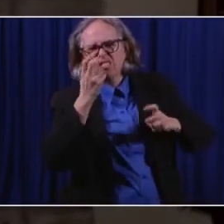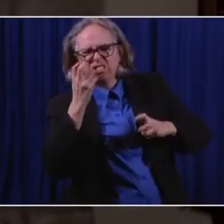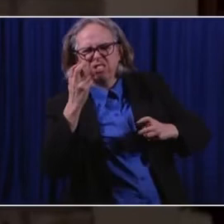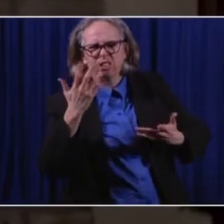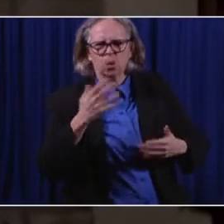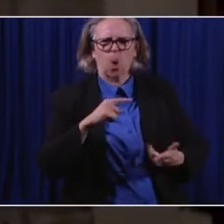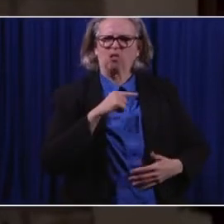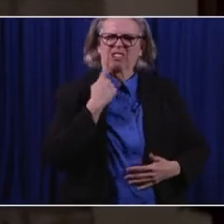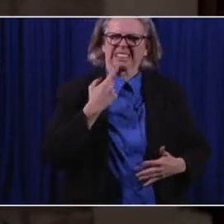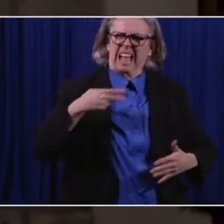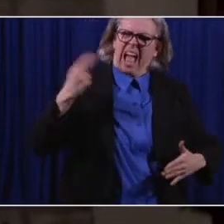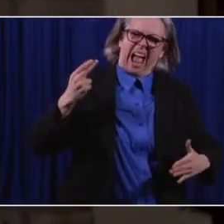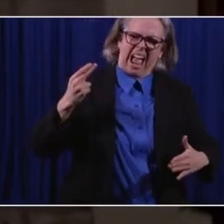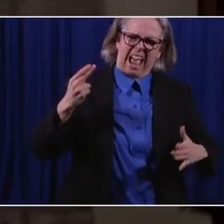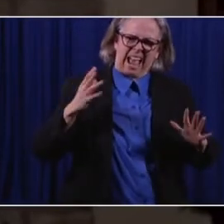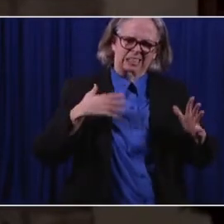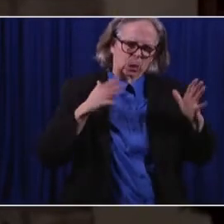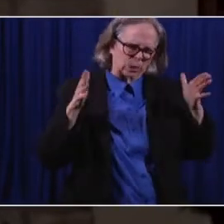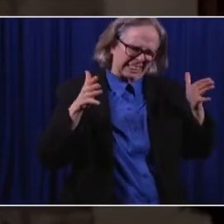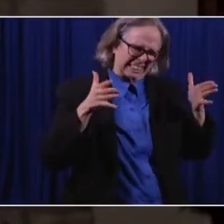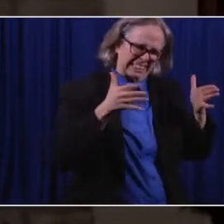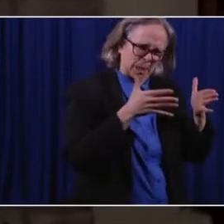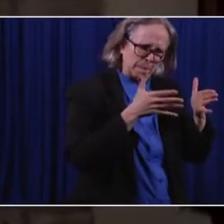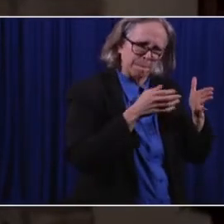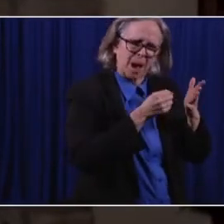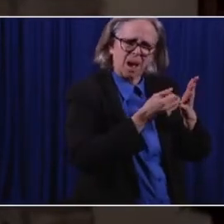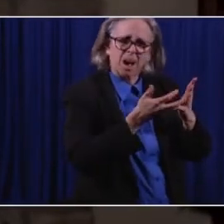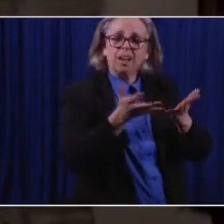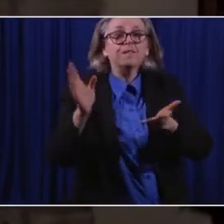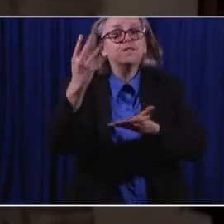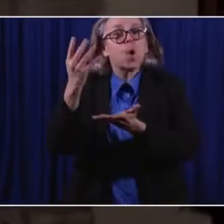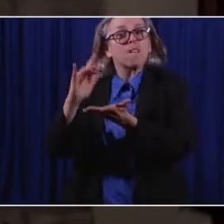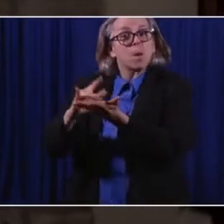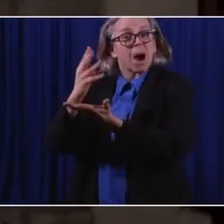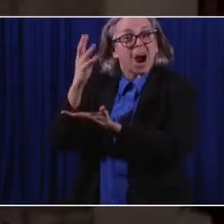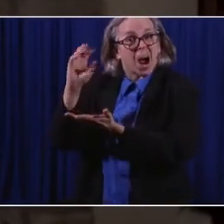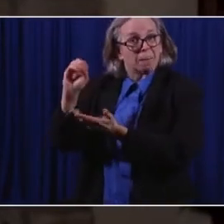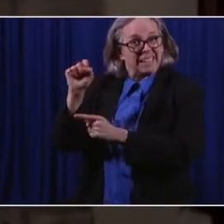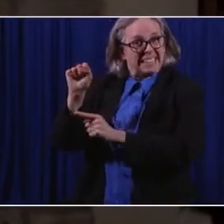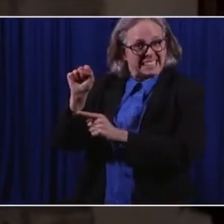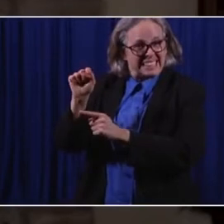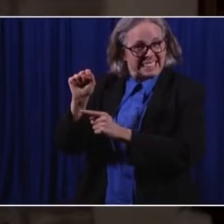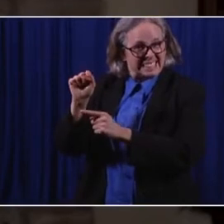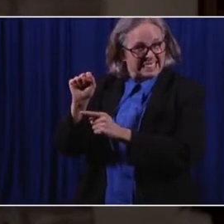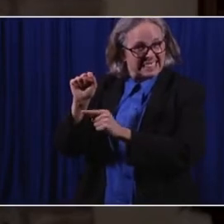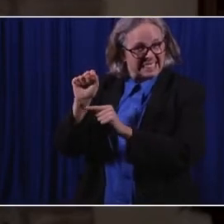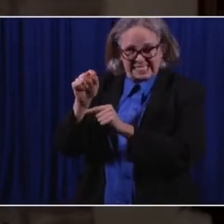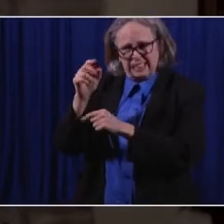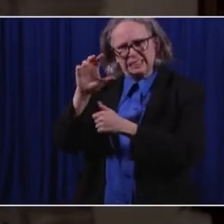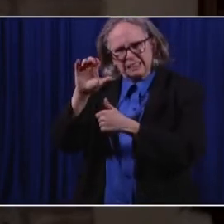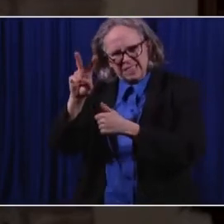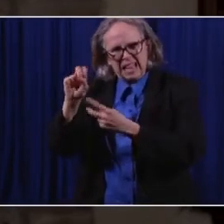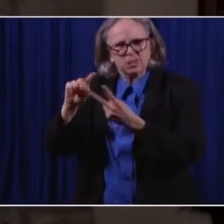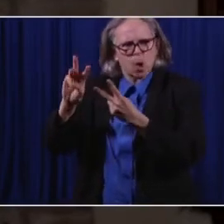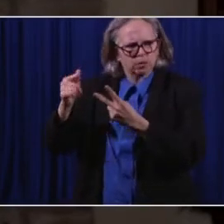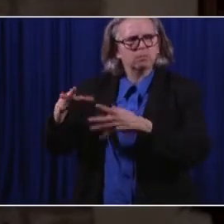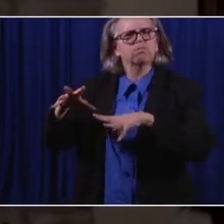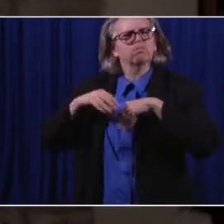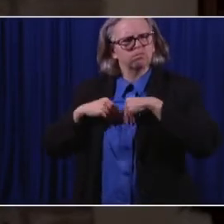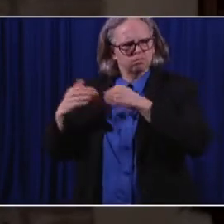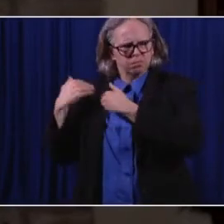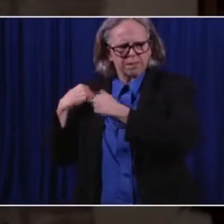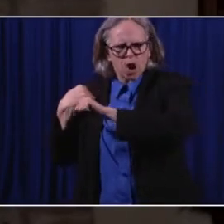pharmacy companies we've had this relationship with, federal government does, they're taking many of these other